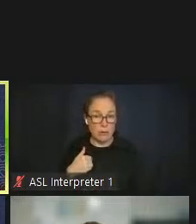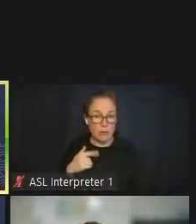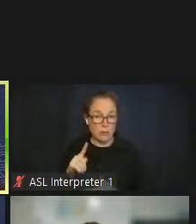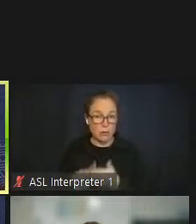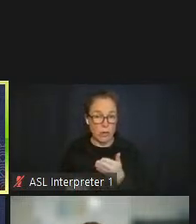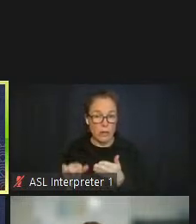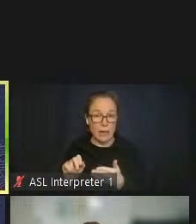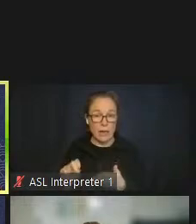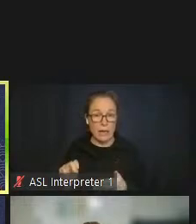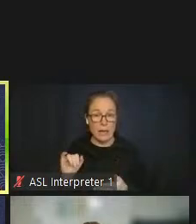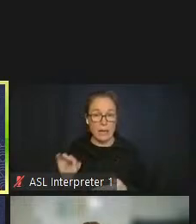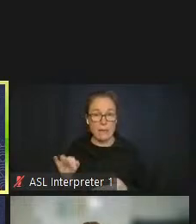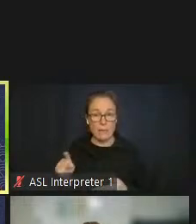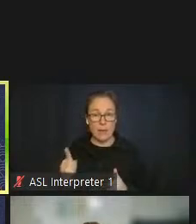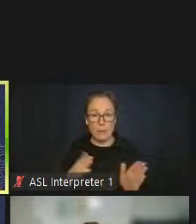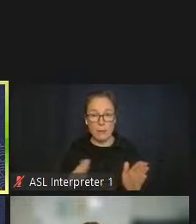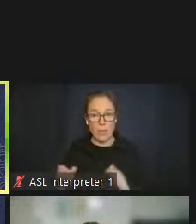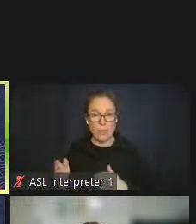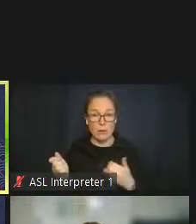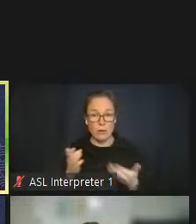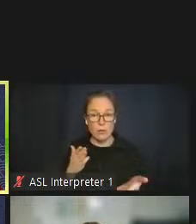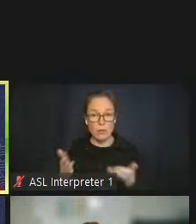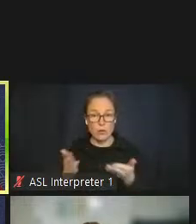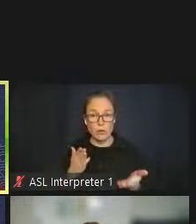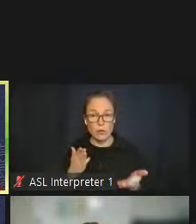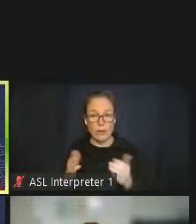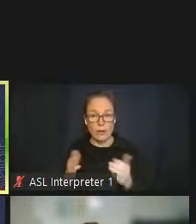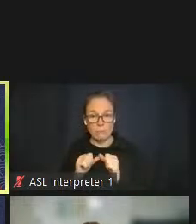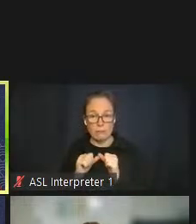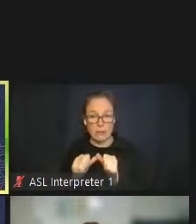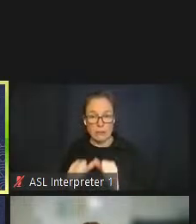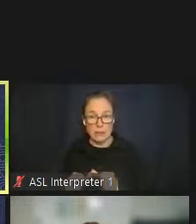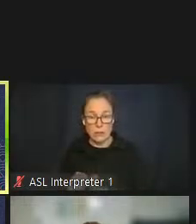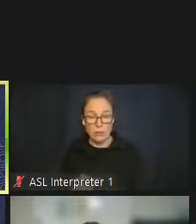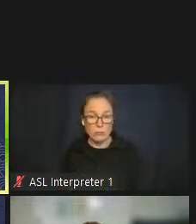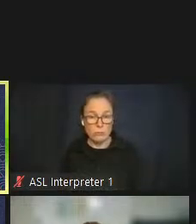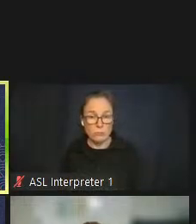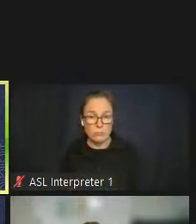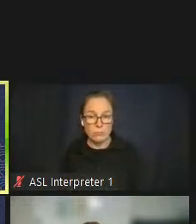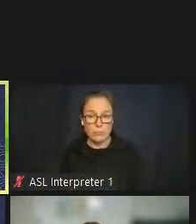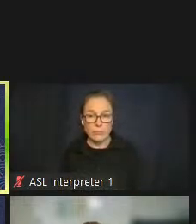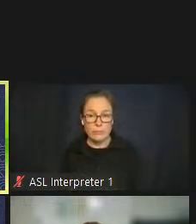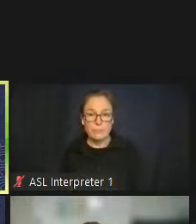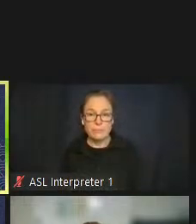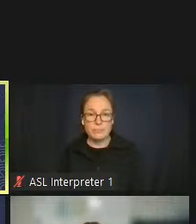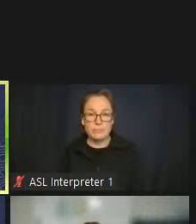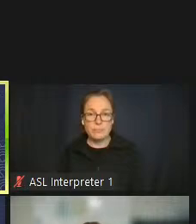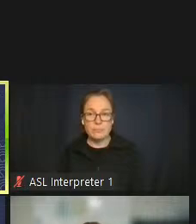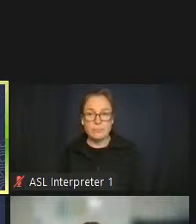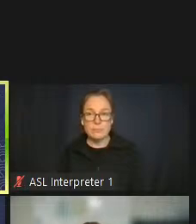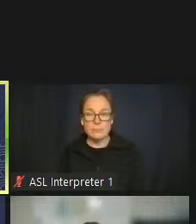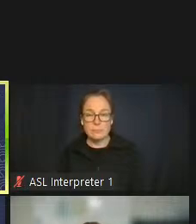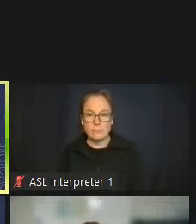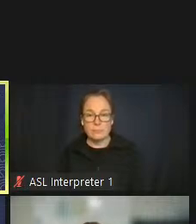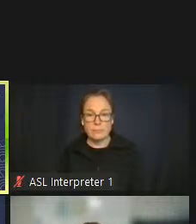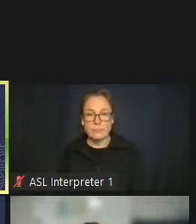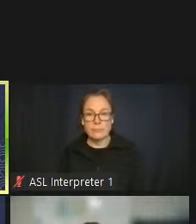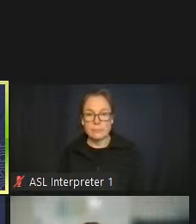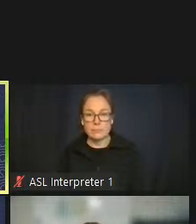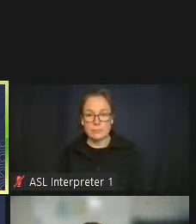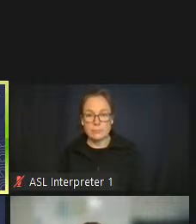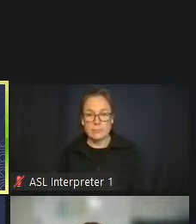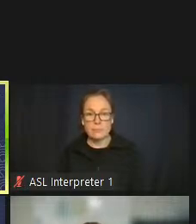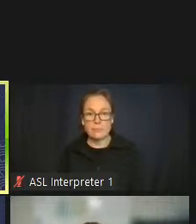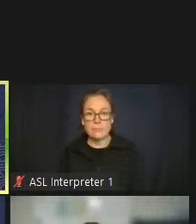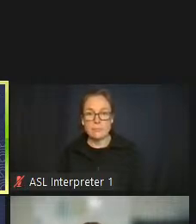actually planning to serve on the committee this year or not. Because it seems to me